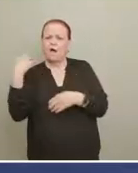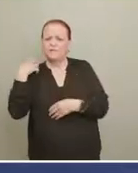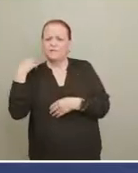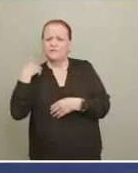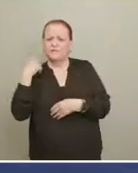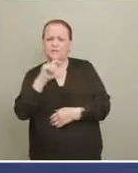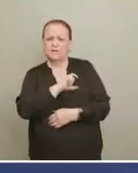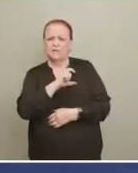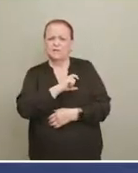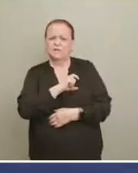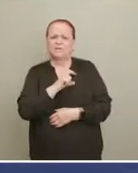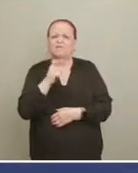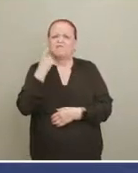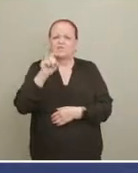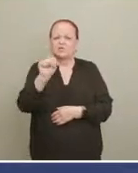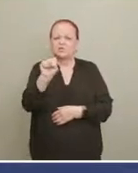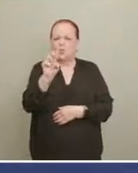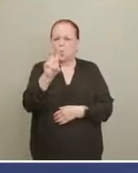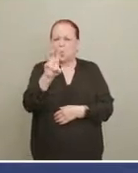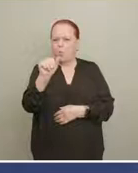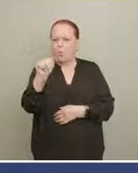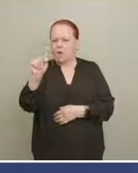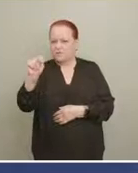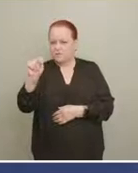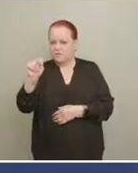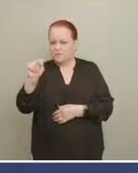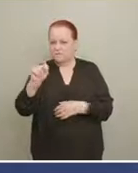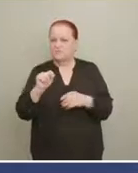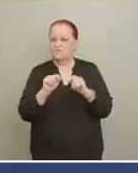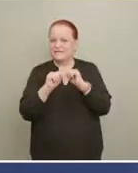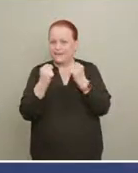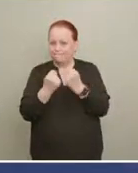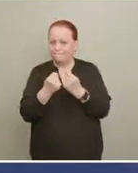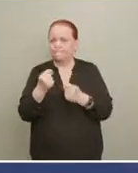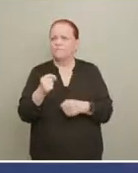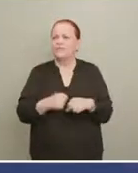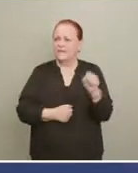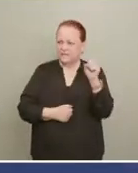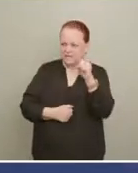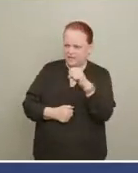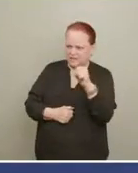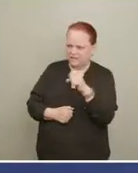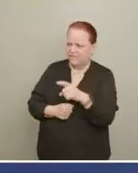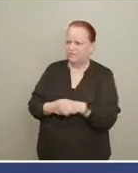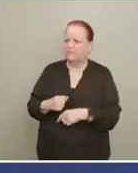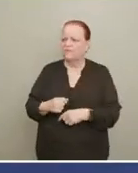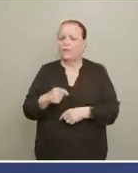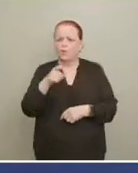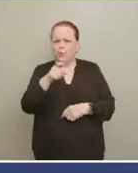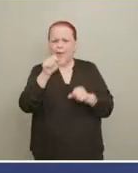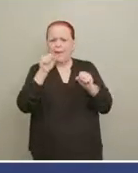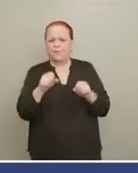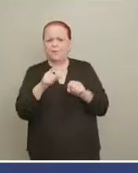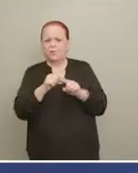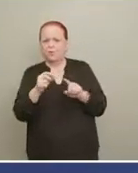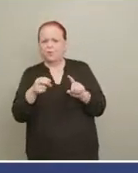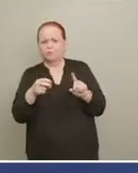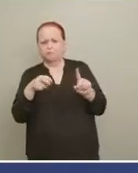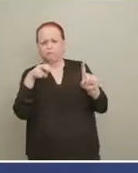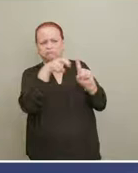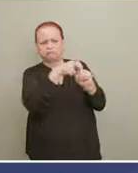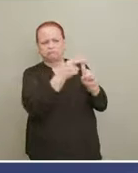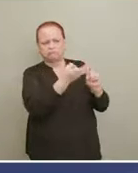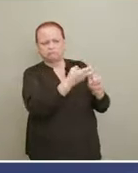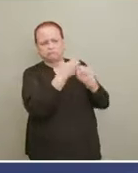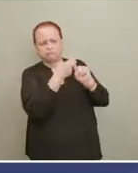officer in your SWAT team. Yes, sir. Are you able to remand individuals from the street